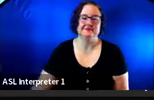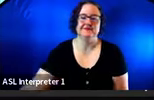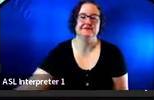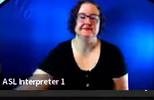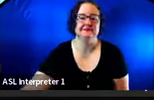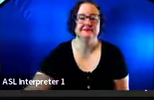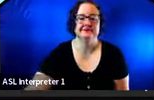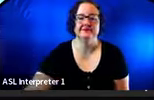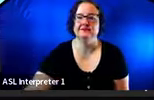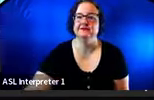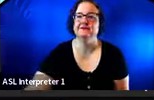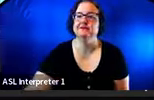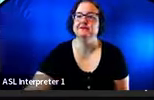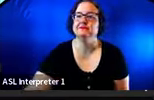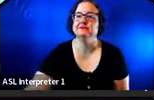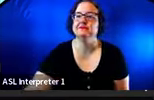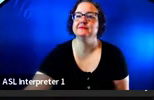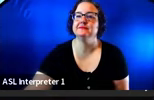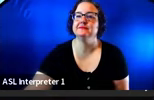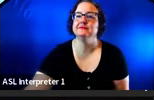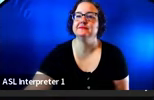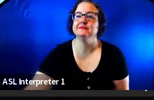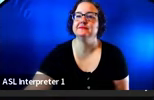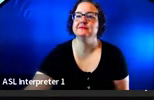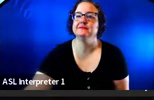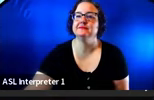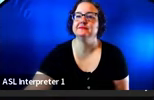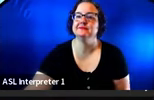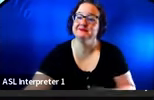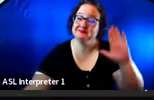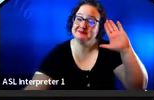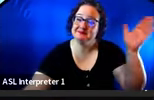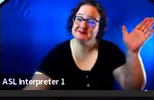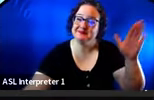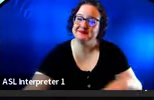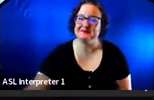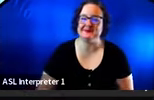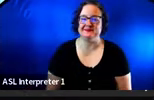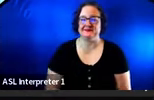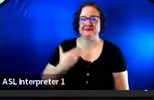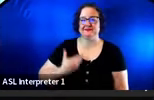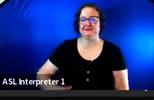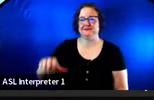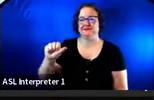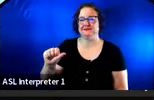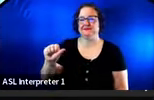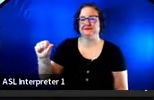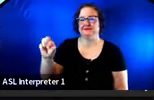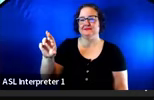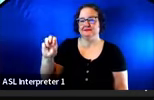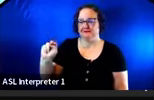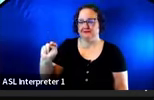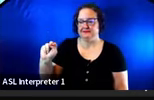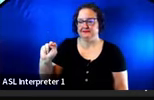Hello. My name is Aaron,